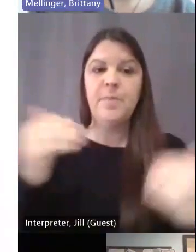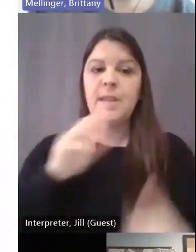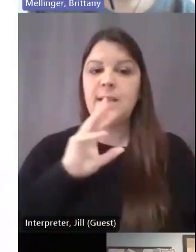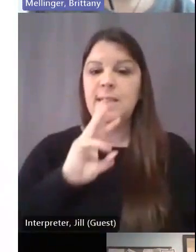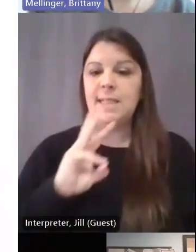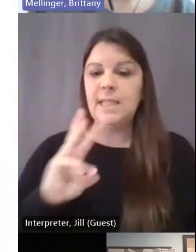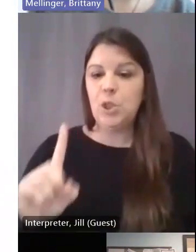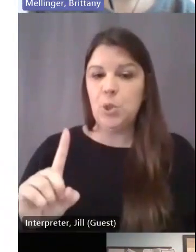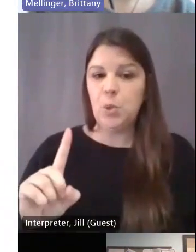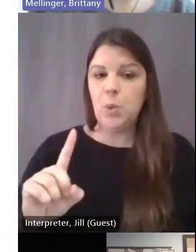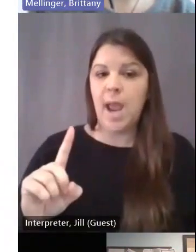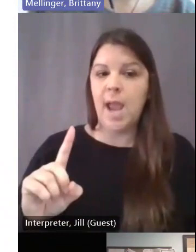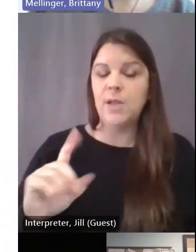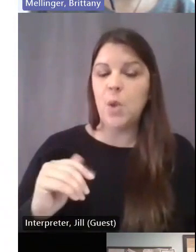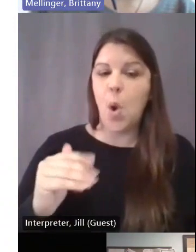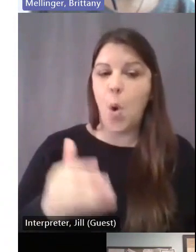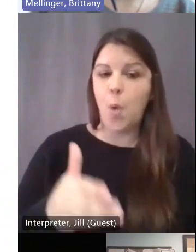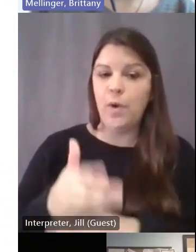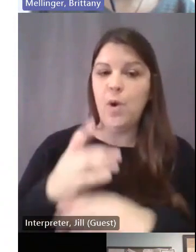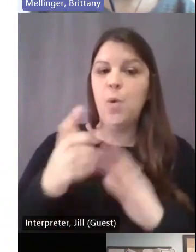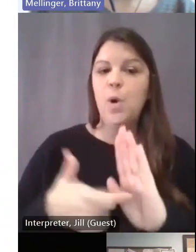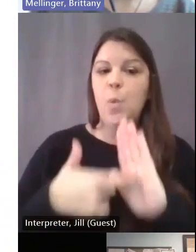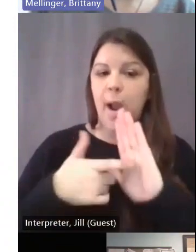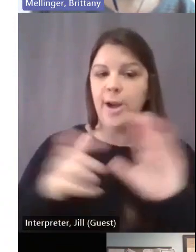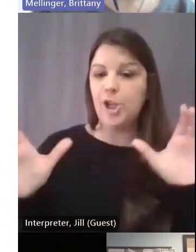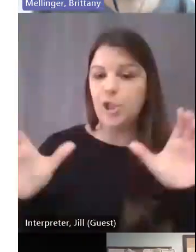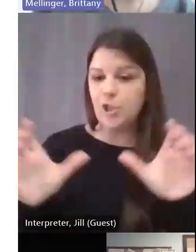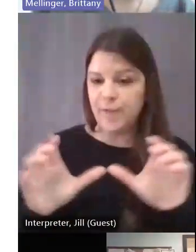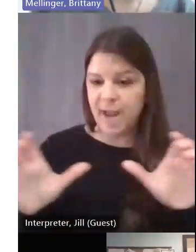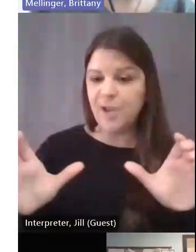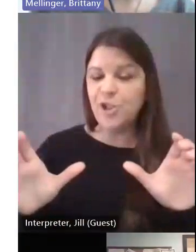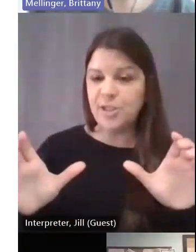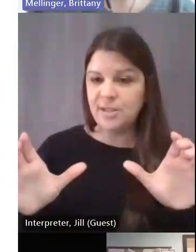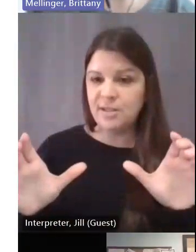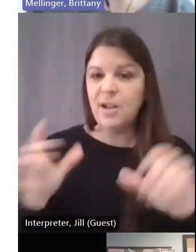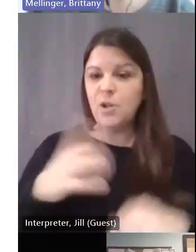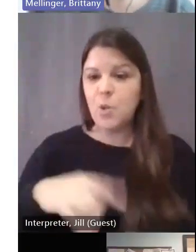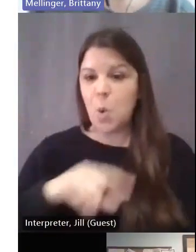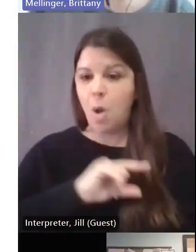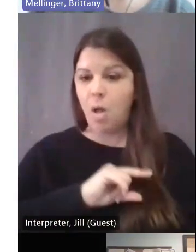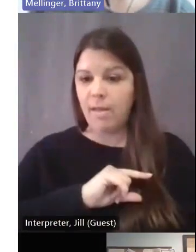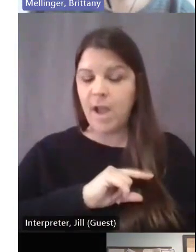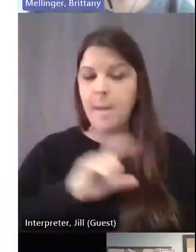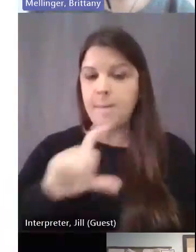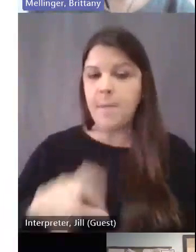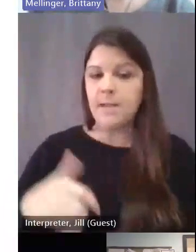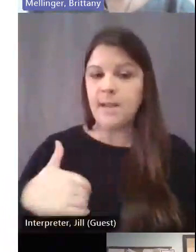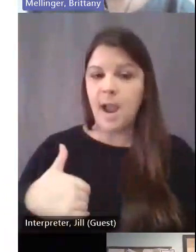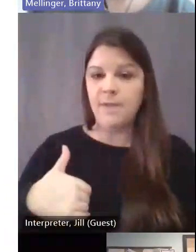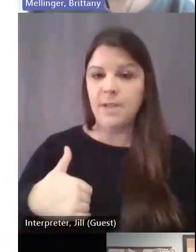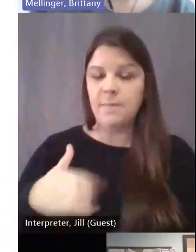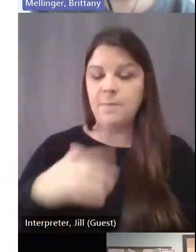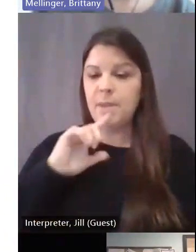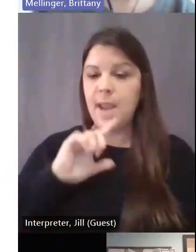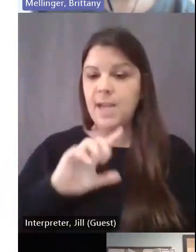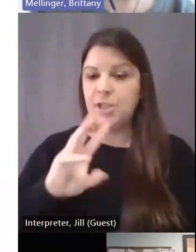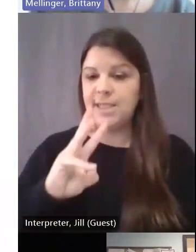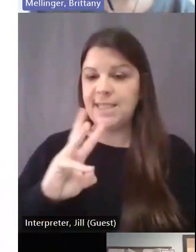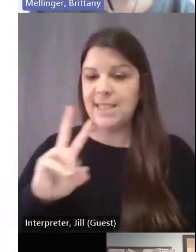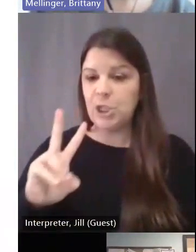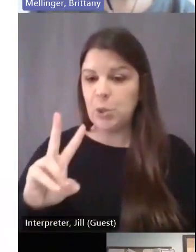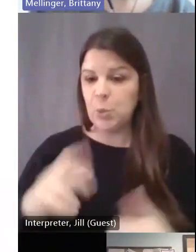are a little bit stricter. They do require a certification to qualify. You need to be at least age 62 to live